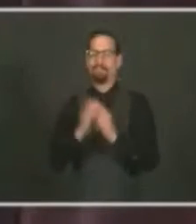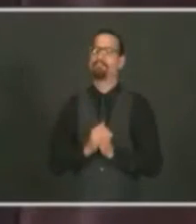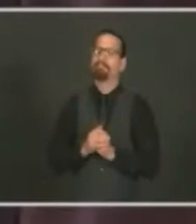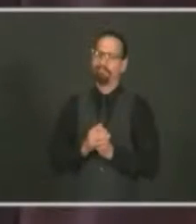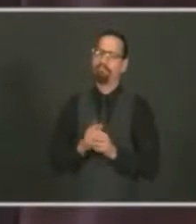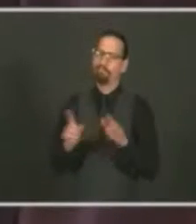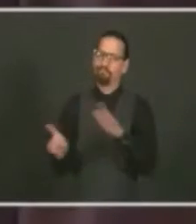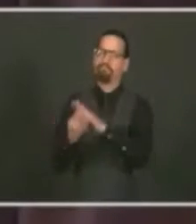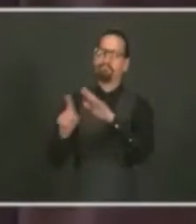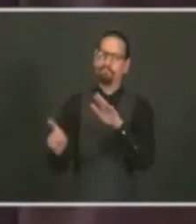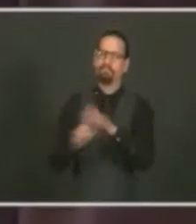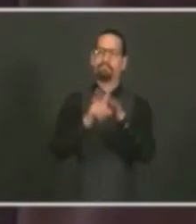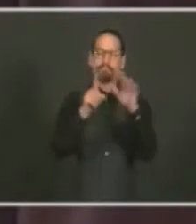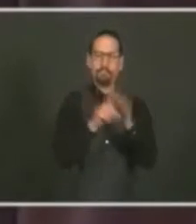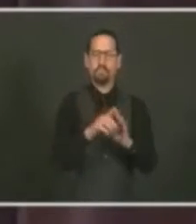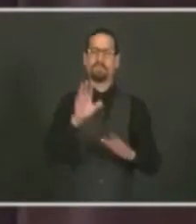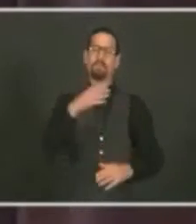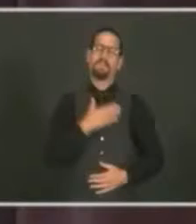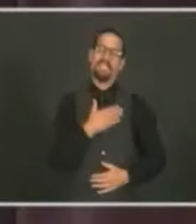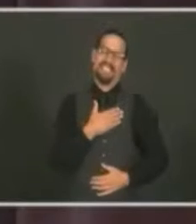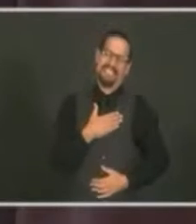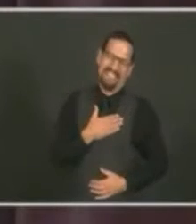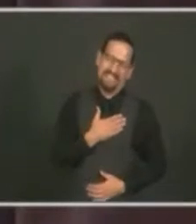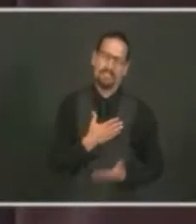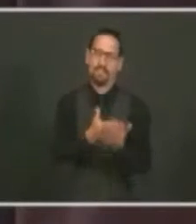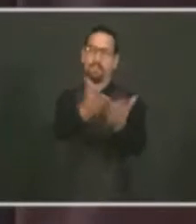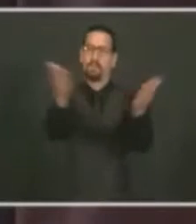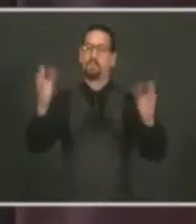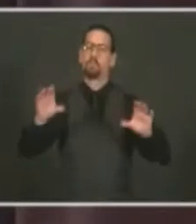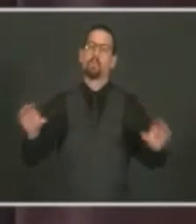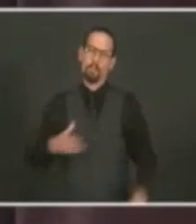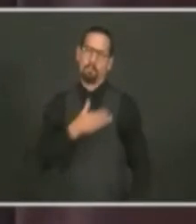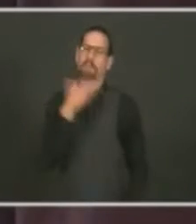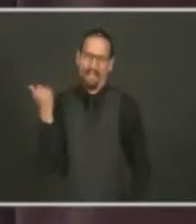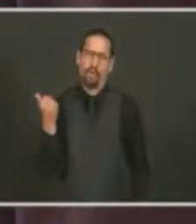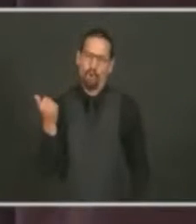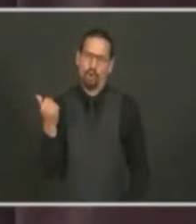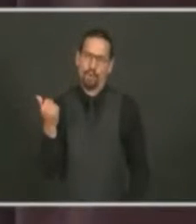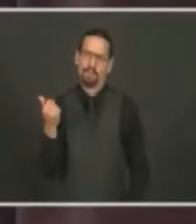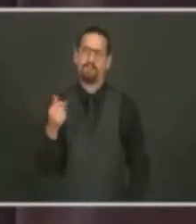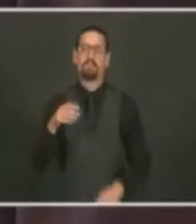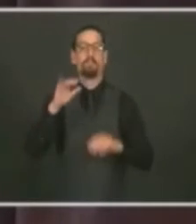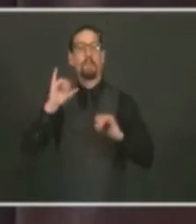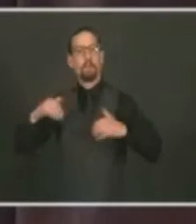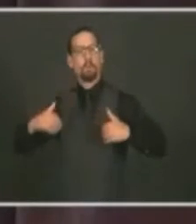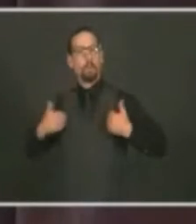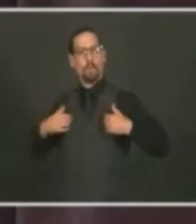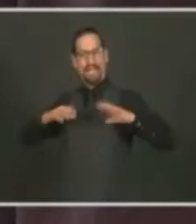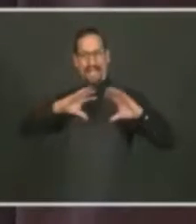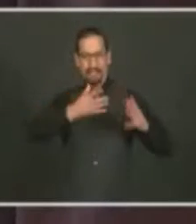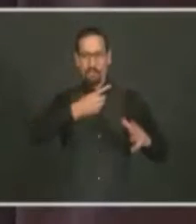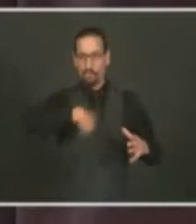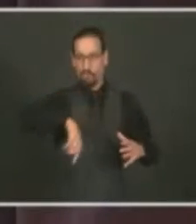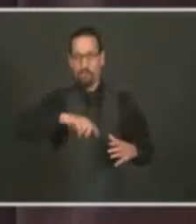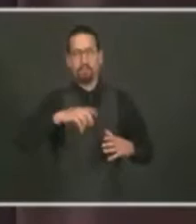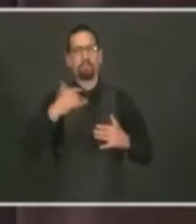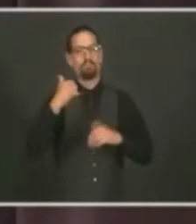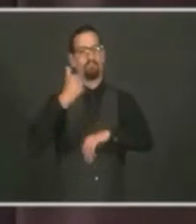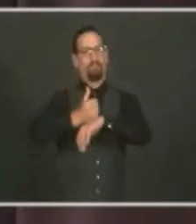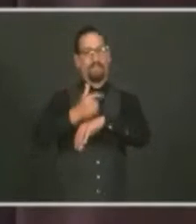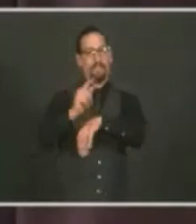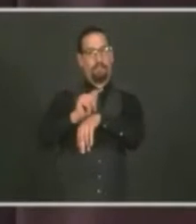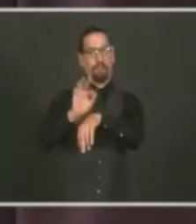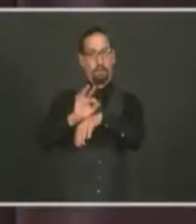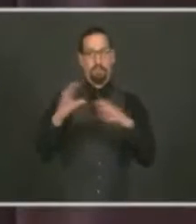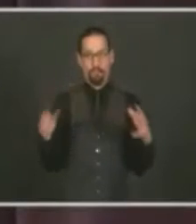better. This area is going to be an area of focus for the Young Adult Task Force, and we're going to be relying on them.